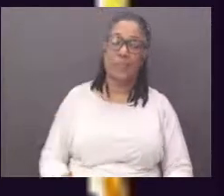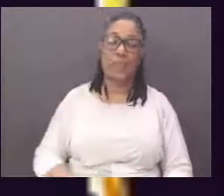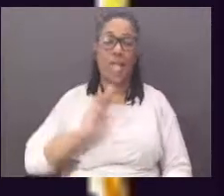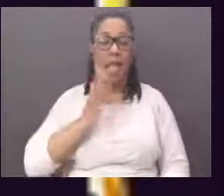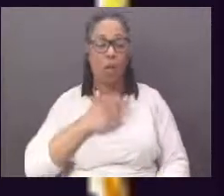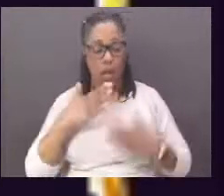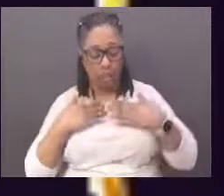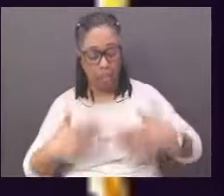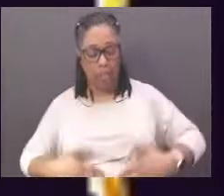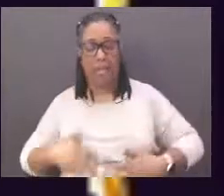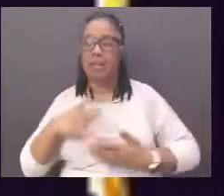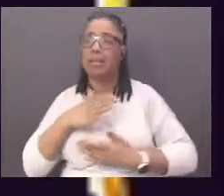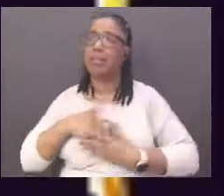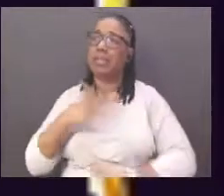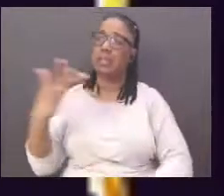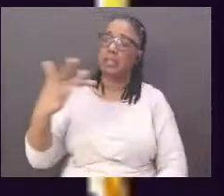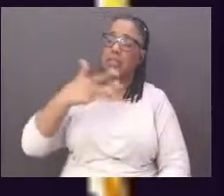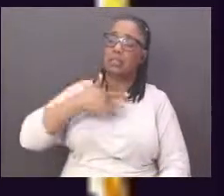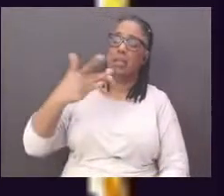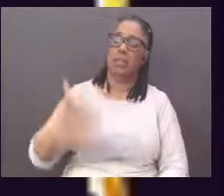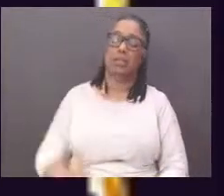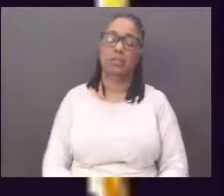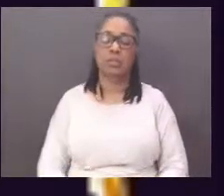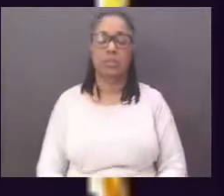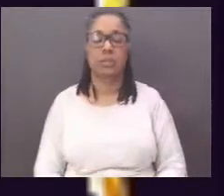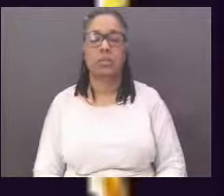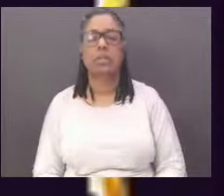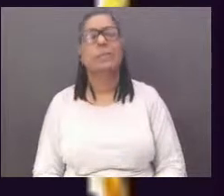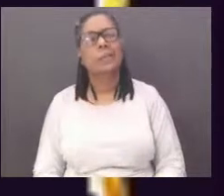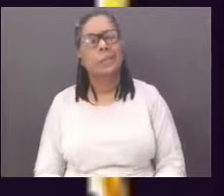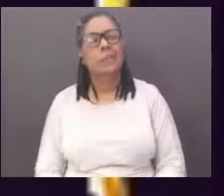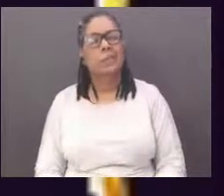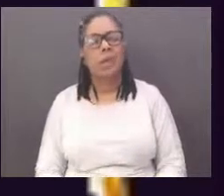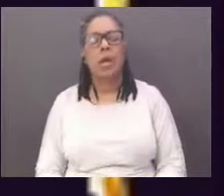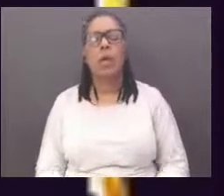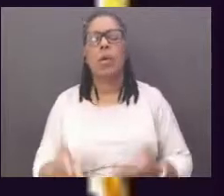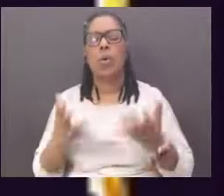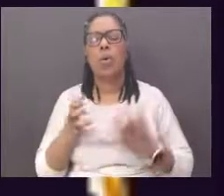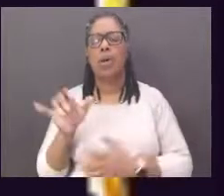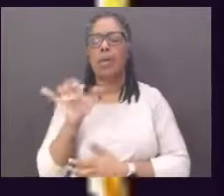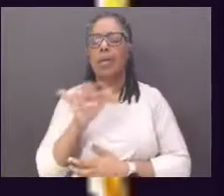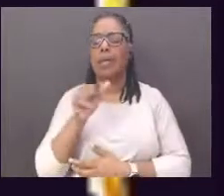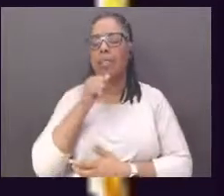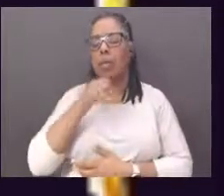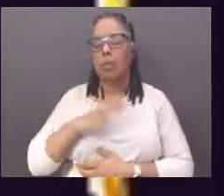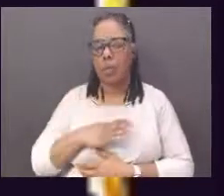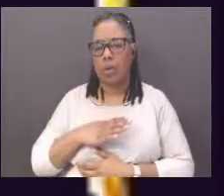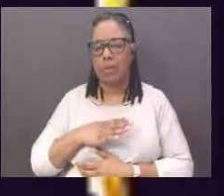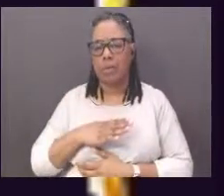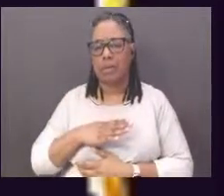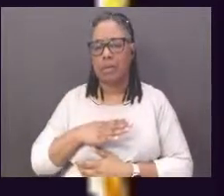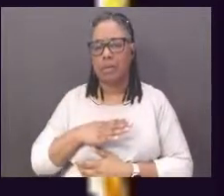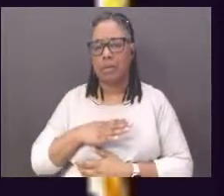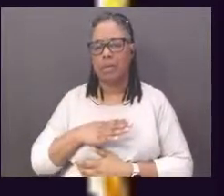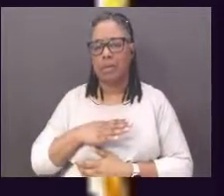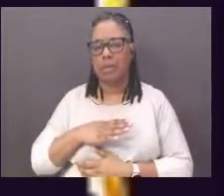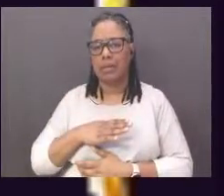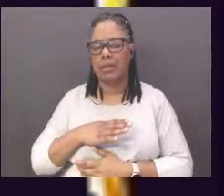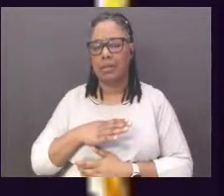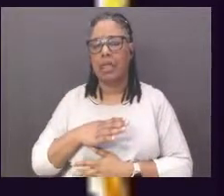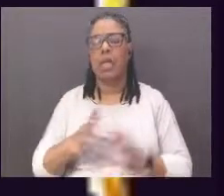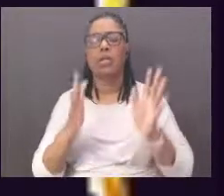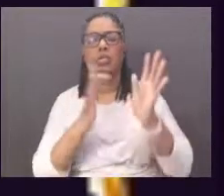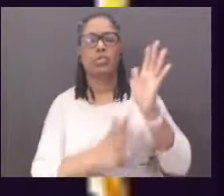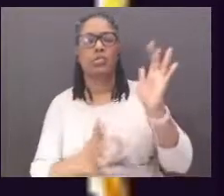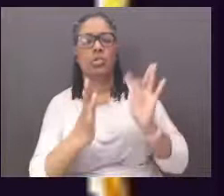through this, dear Father, be like the woman that touched the hem of his dress, hem of your coat. And